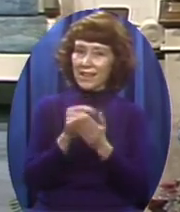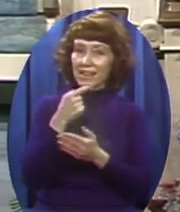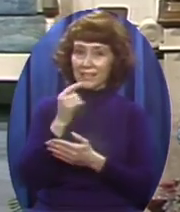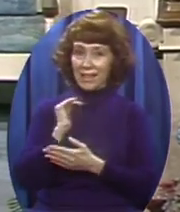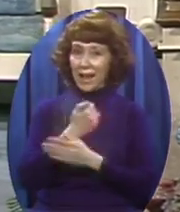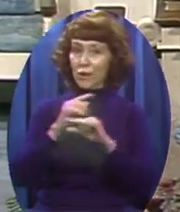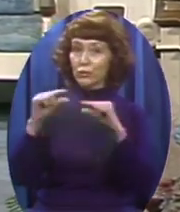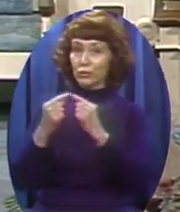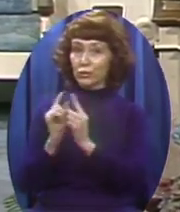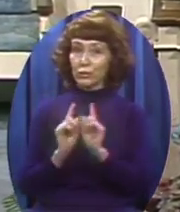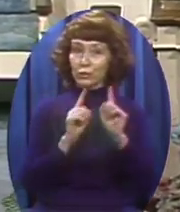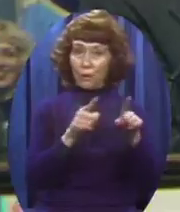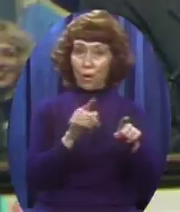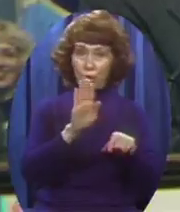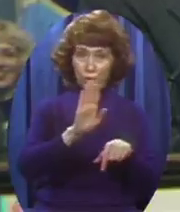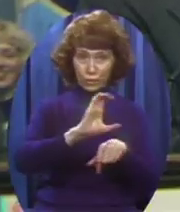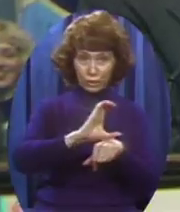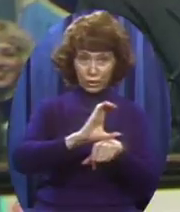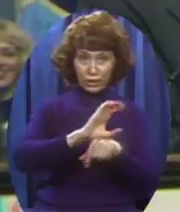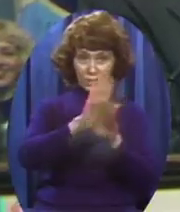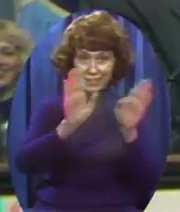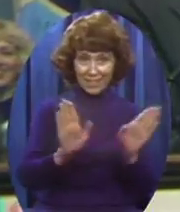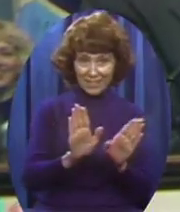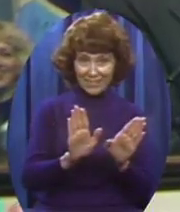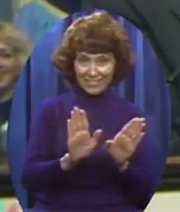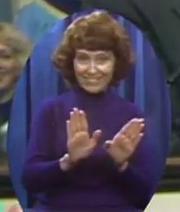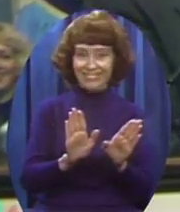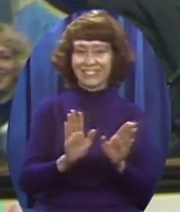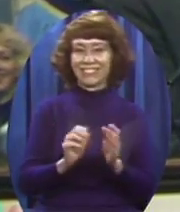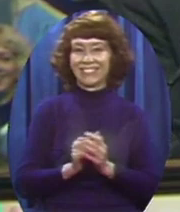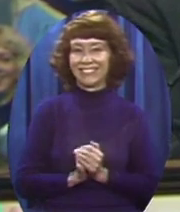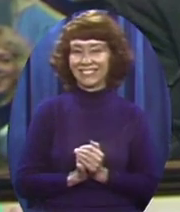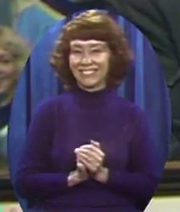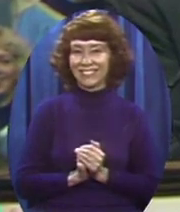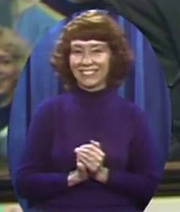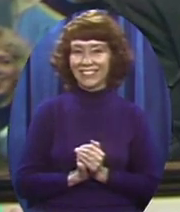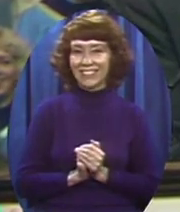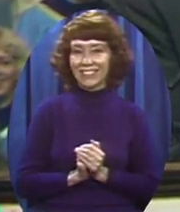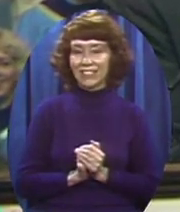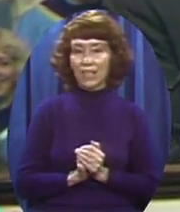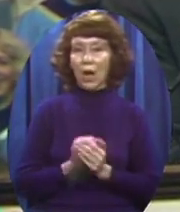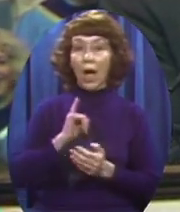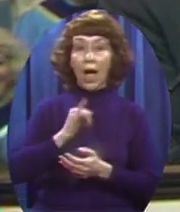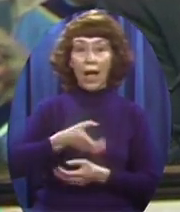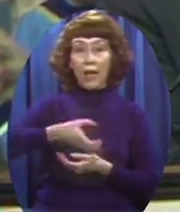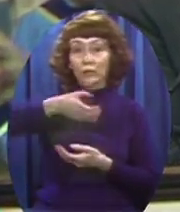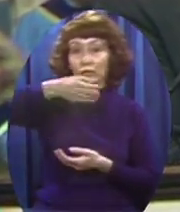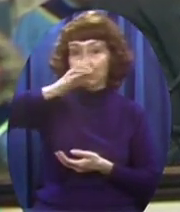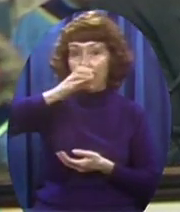whole group. Anyhow, I drank that $11,000 cup of coffee.